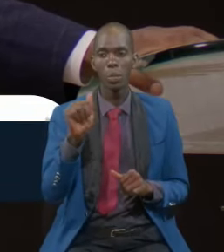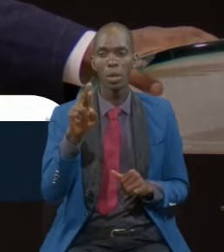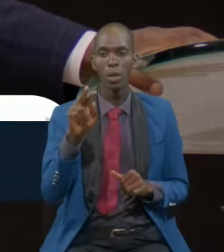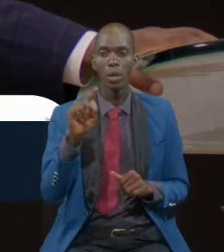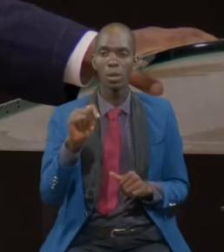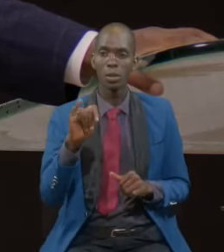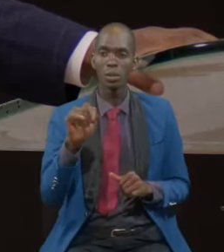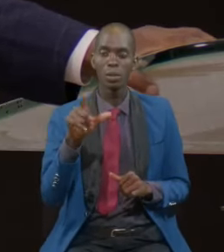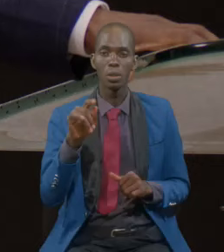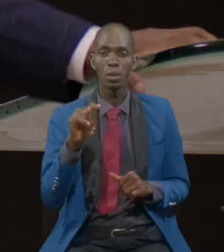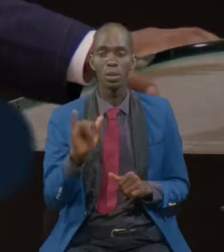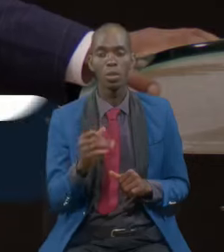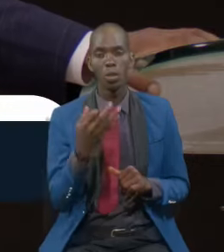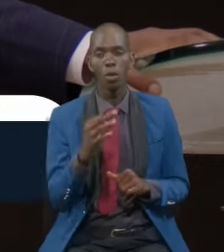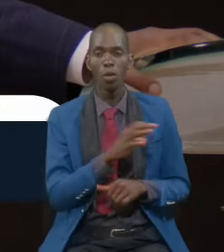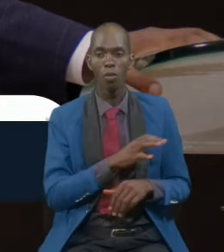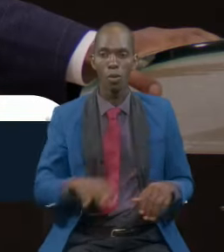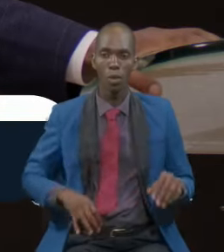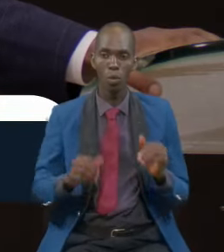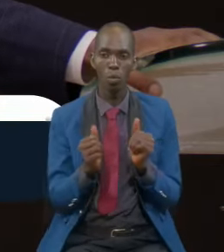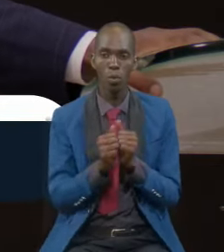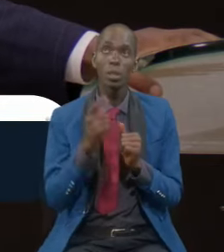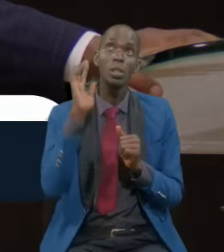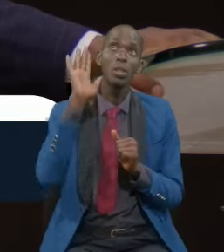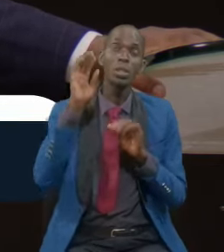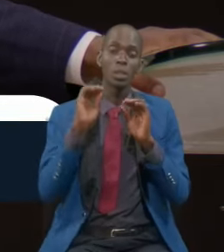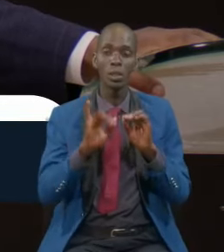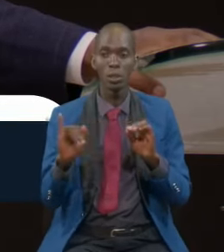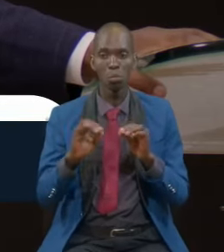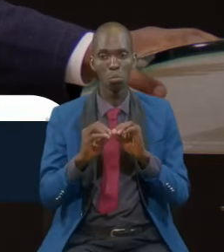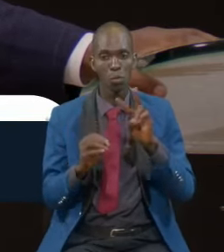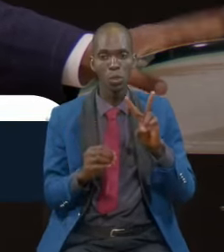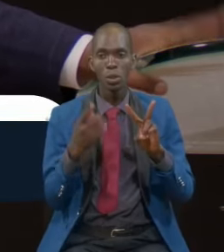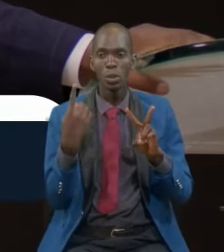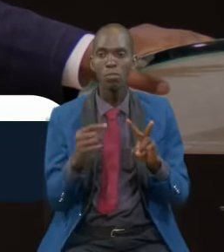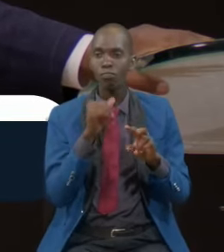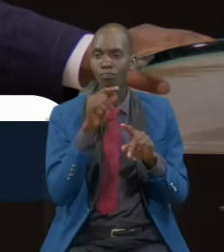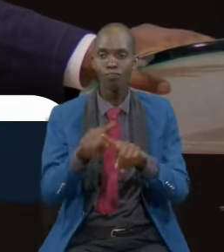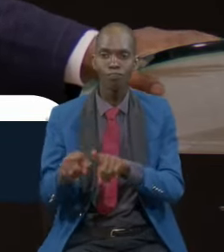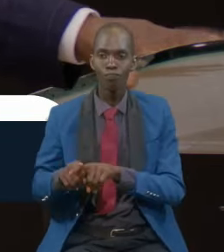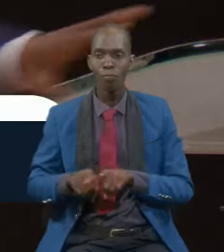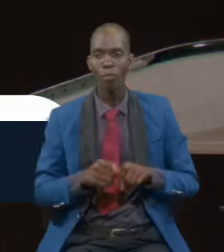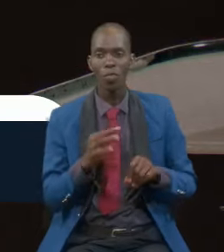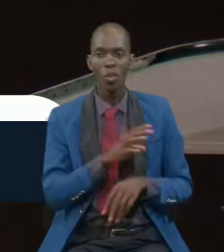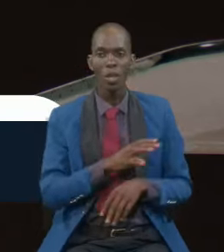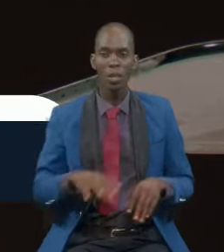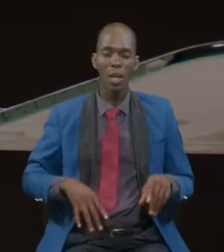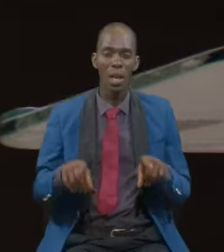the invariability of Christ as the teacher. Number three,